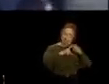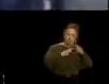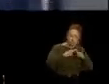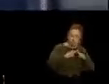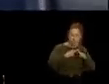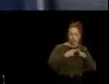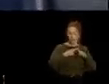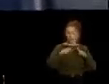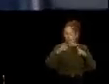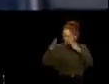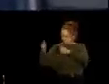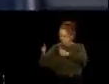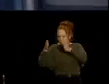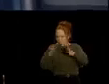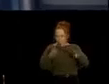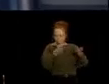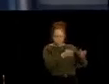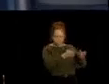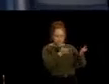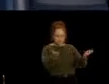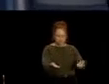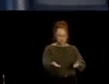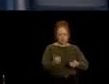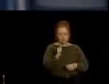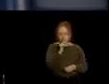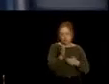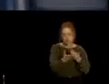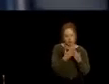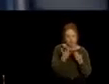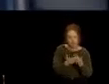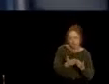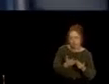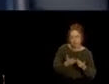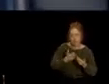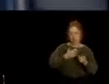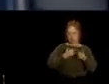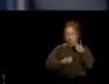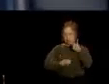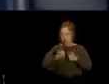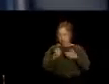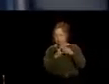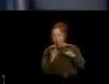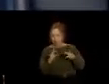It's not easy, and she takes my text and my email and our phone calls.